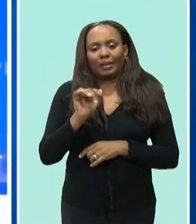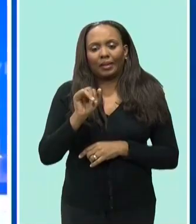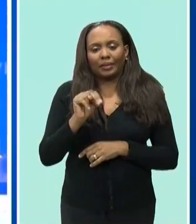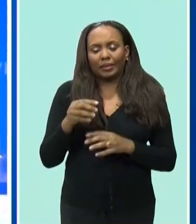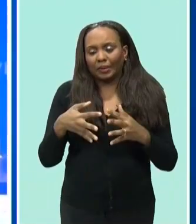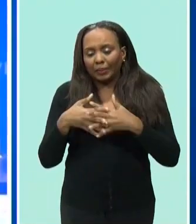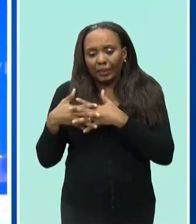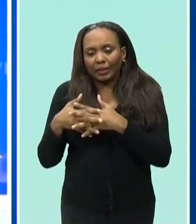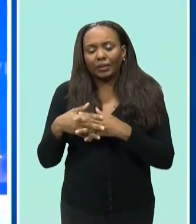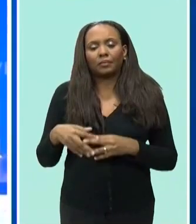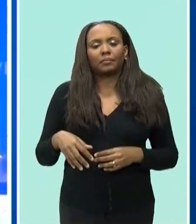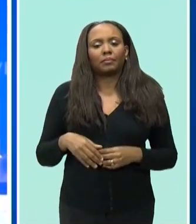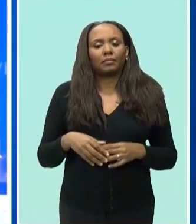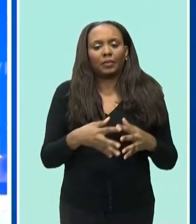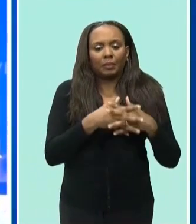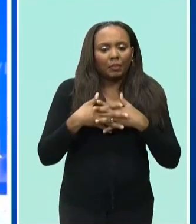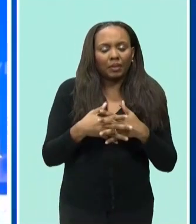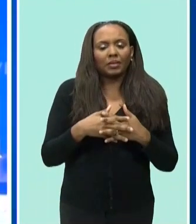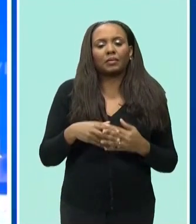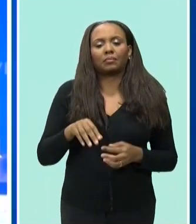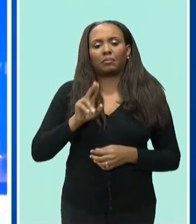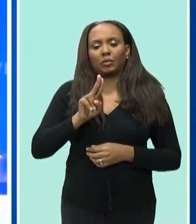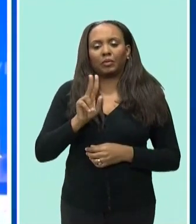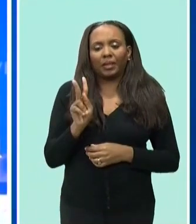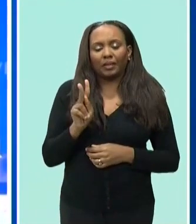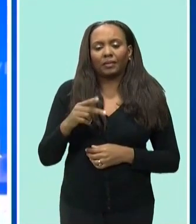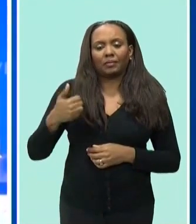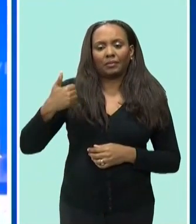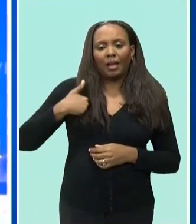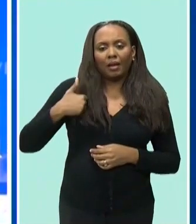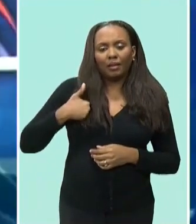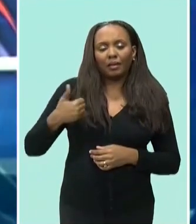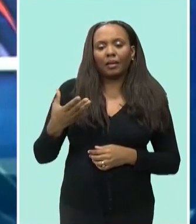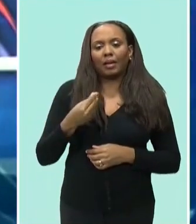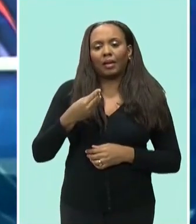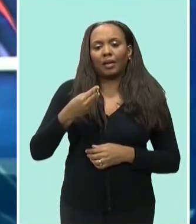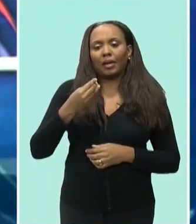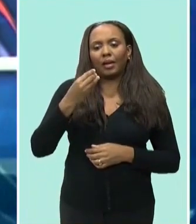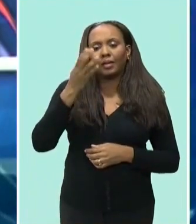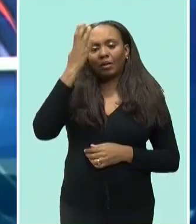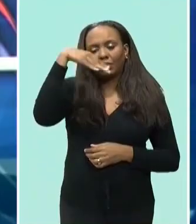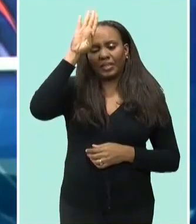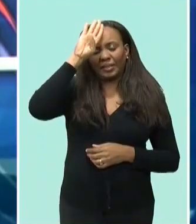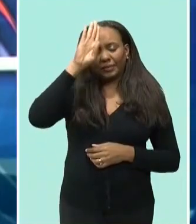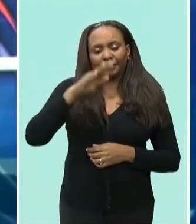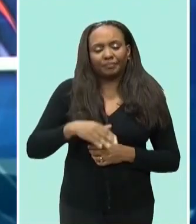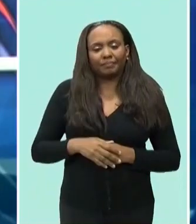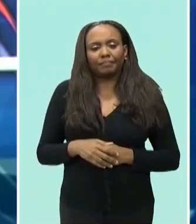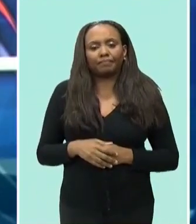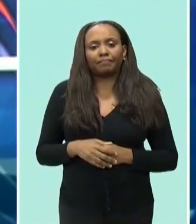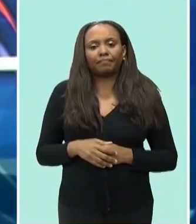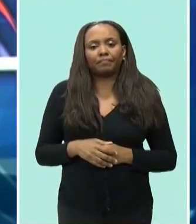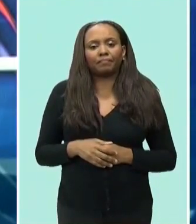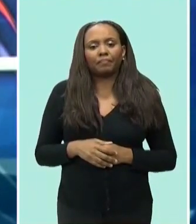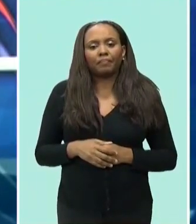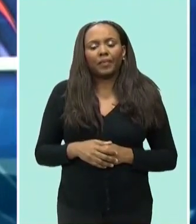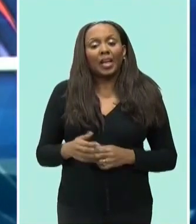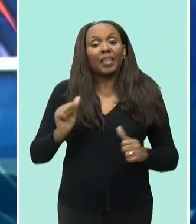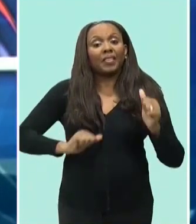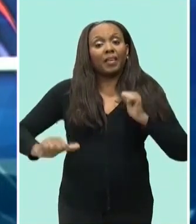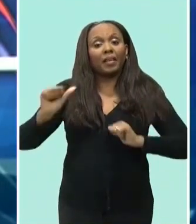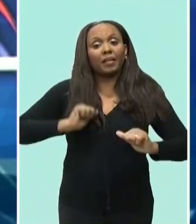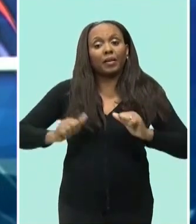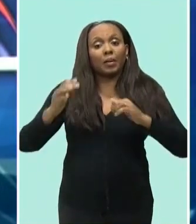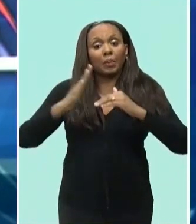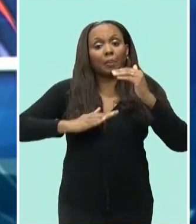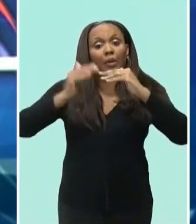the United States, United Kingdom, Canada, and Australia. The Empire Theatre remains an asset government wants